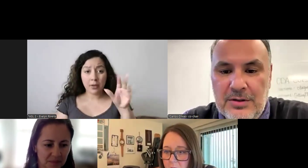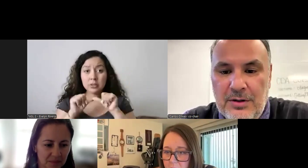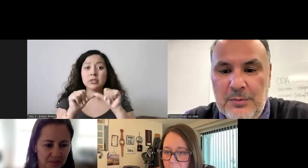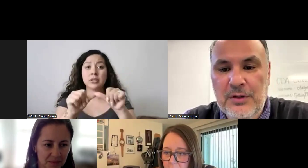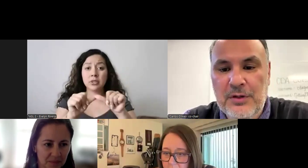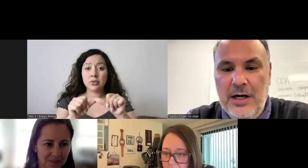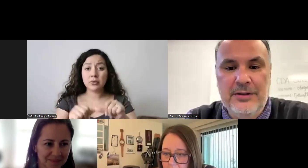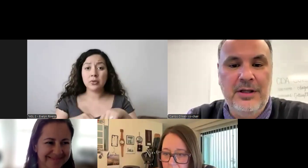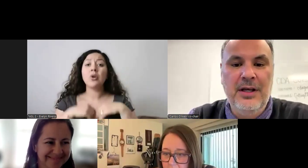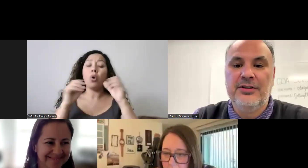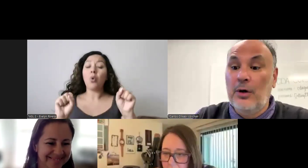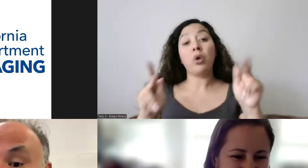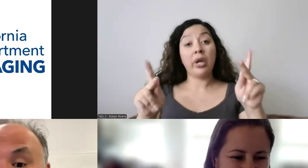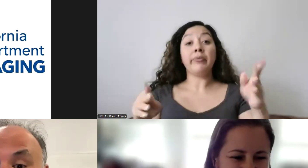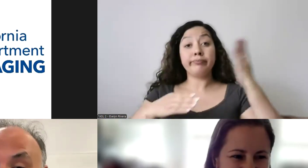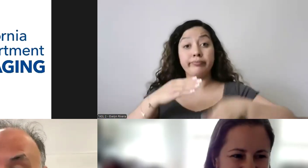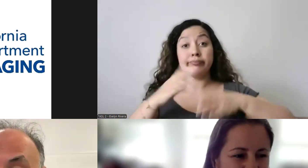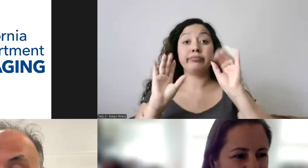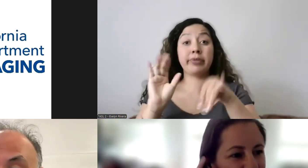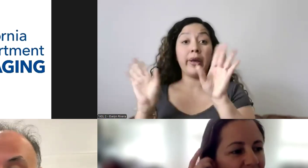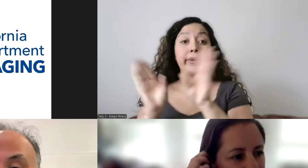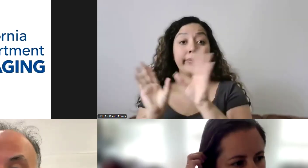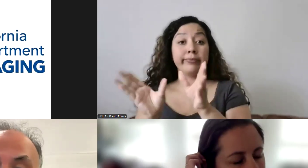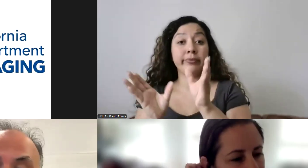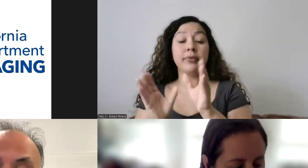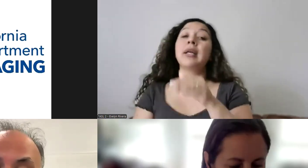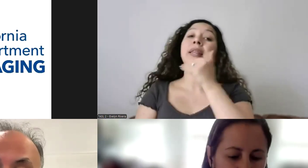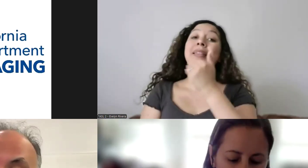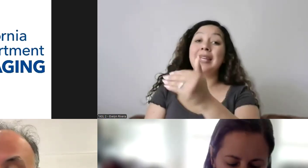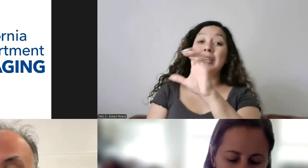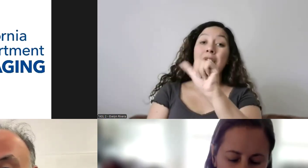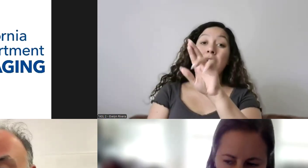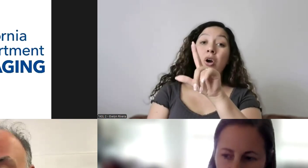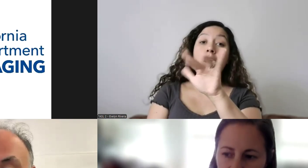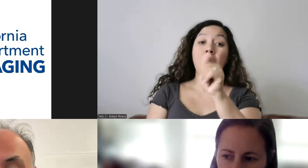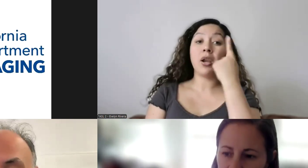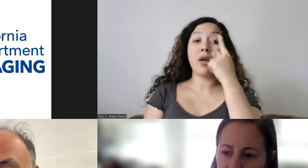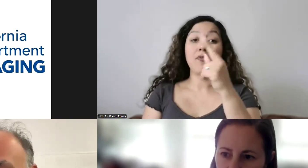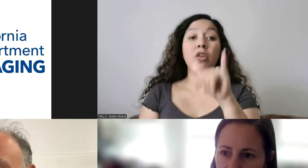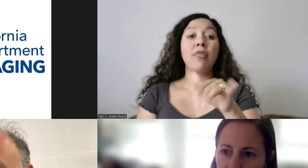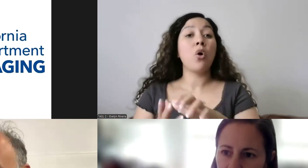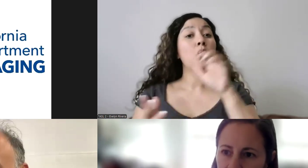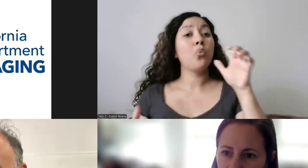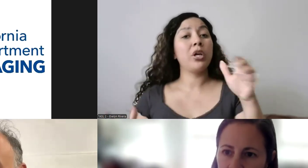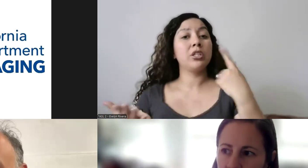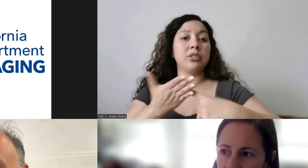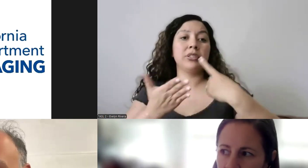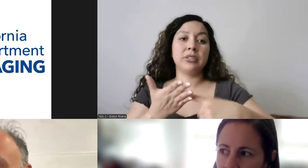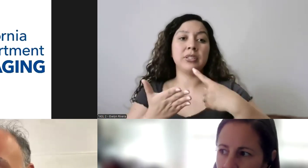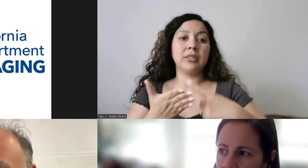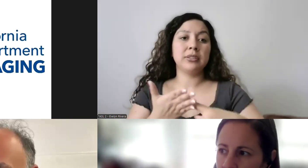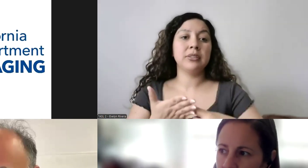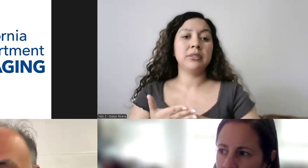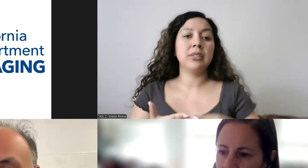I've been told we're moving on. So I want to thank you, Carla, and the committee members for the rich discussion. I think it's really important that